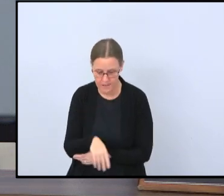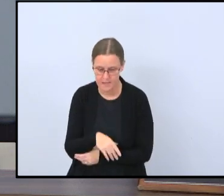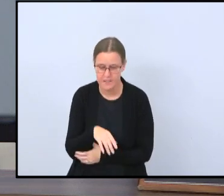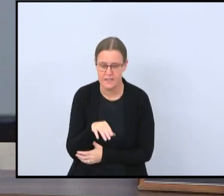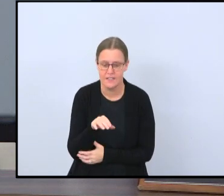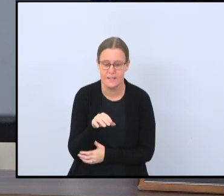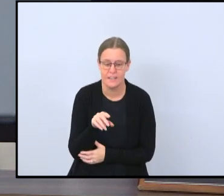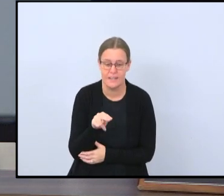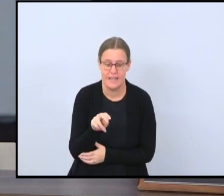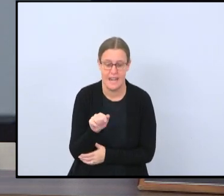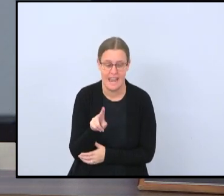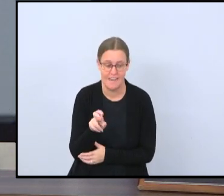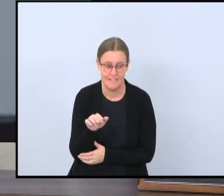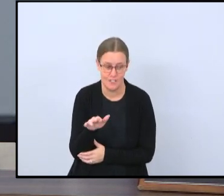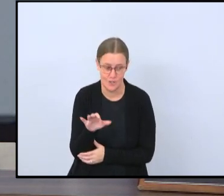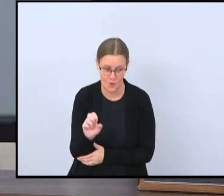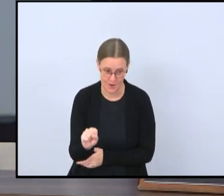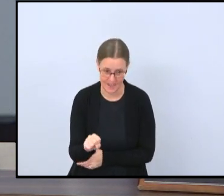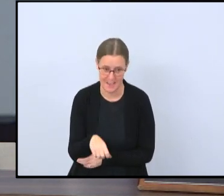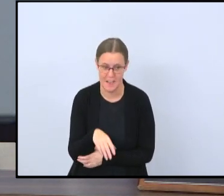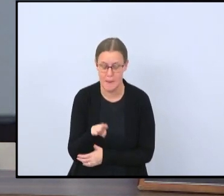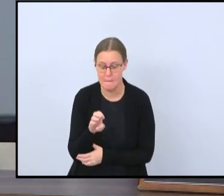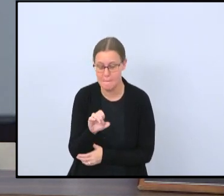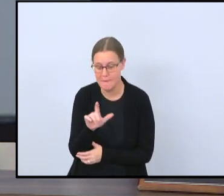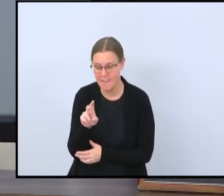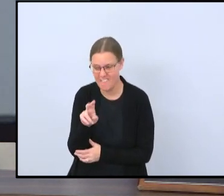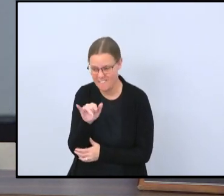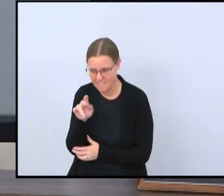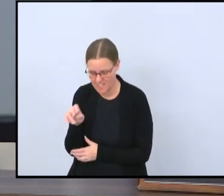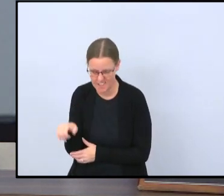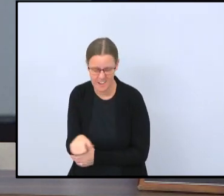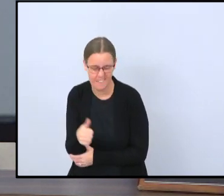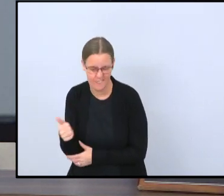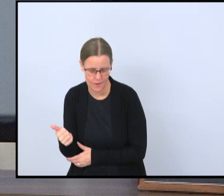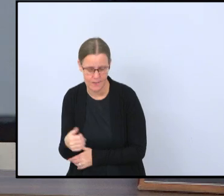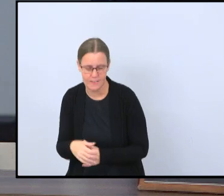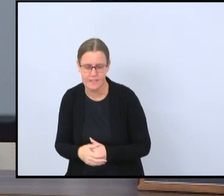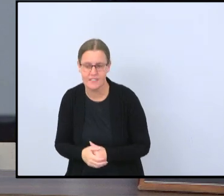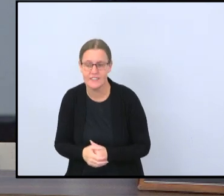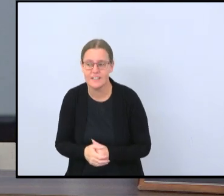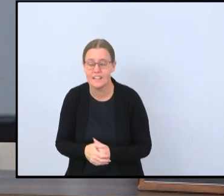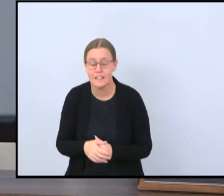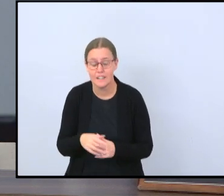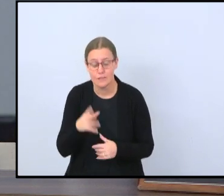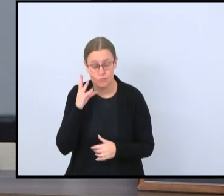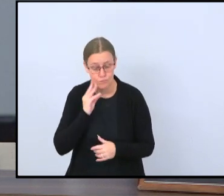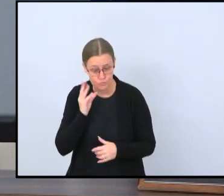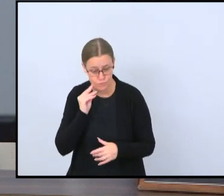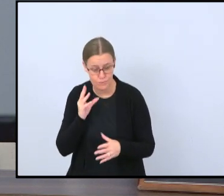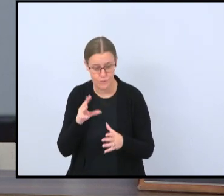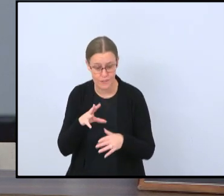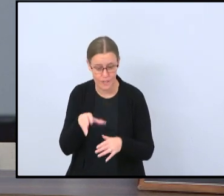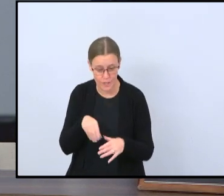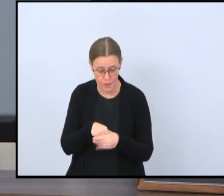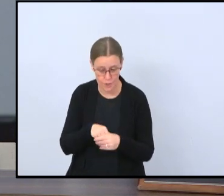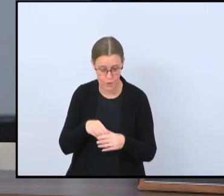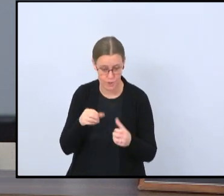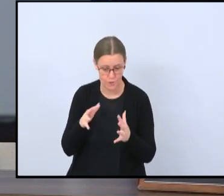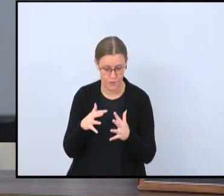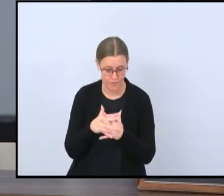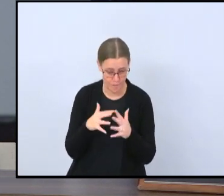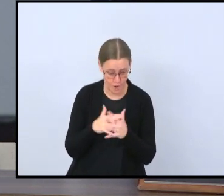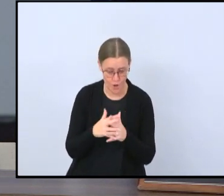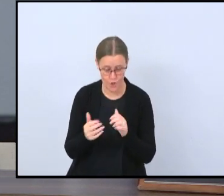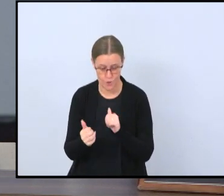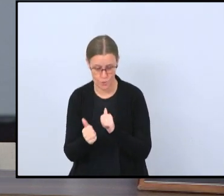Galena Park, Navasota, Nacogdoches, and Belleville. His wide-ranging experience includes not only football, but also coaching in powerlifting,